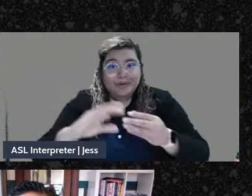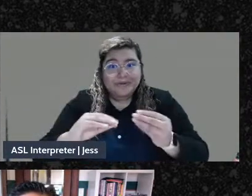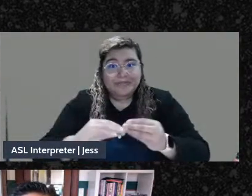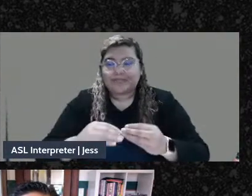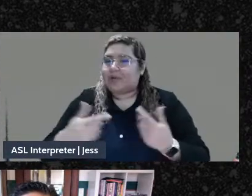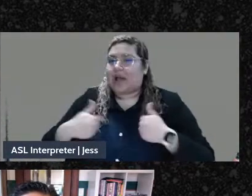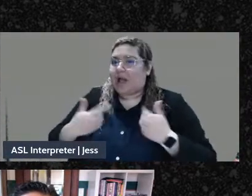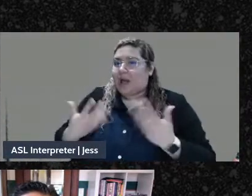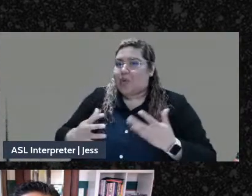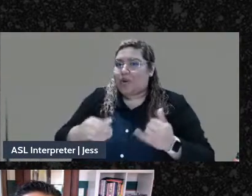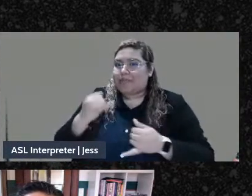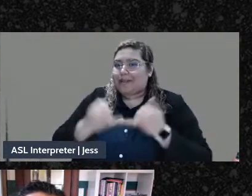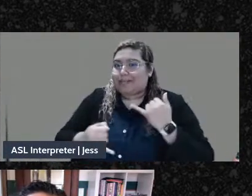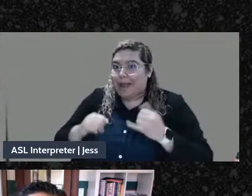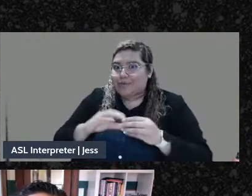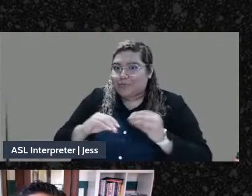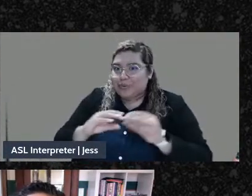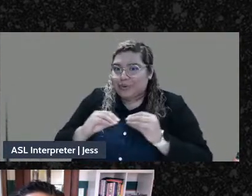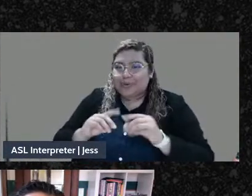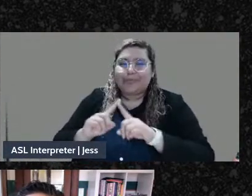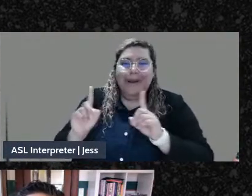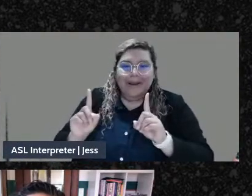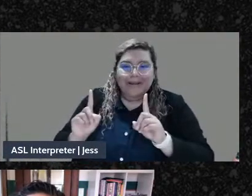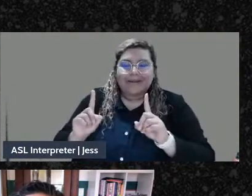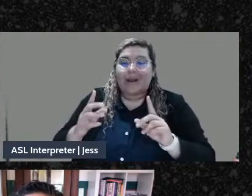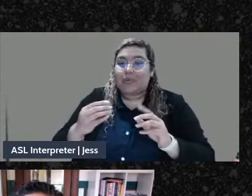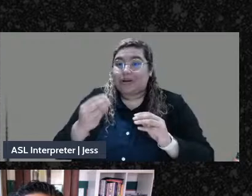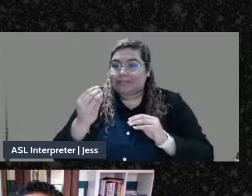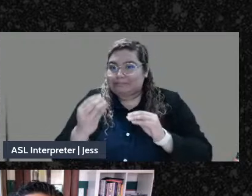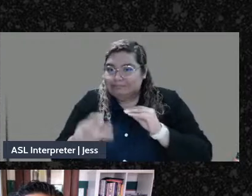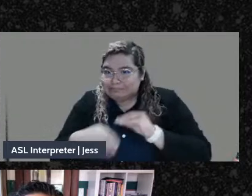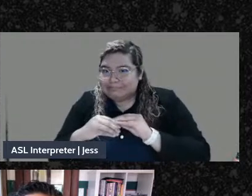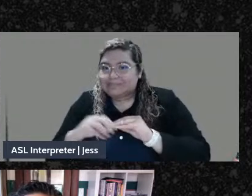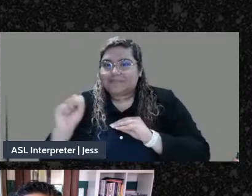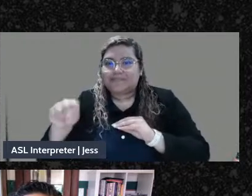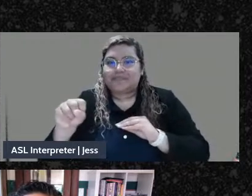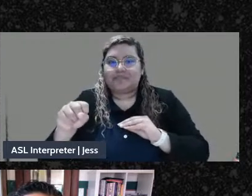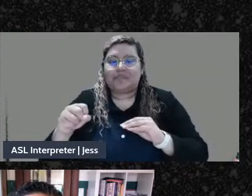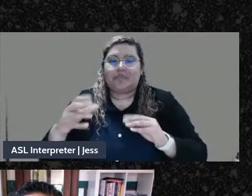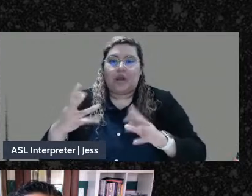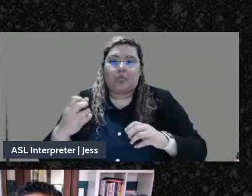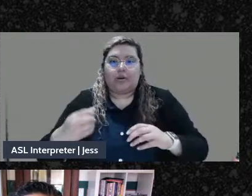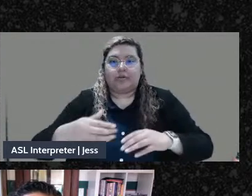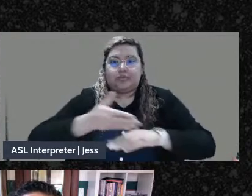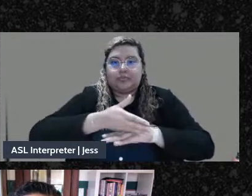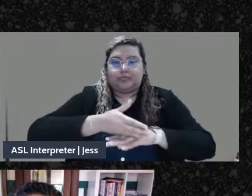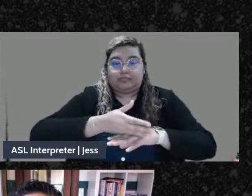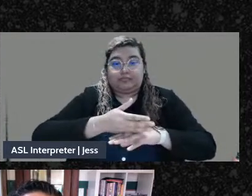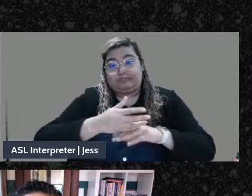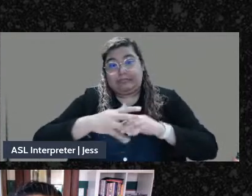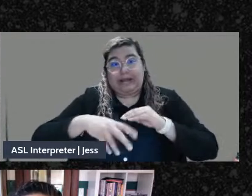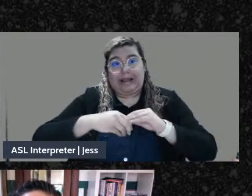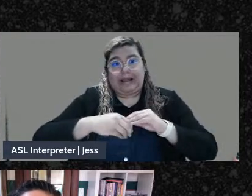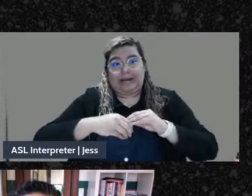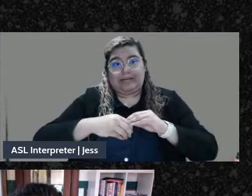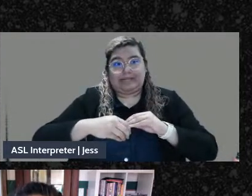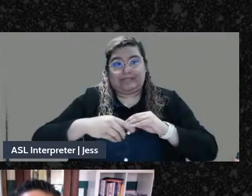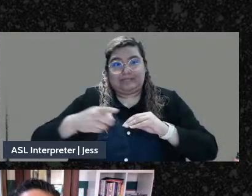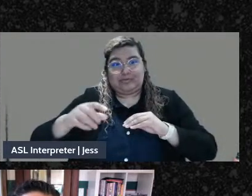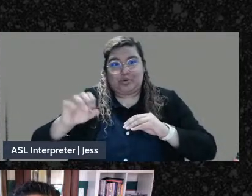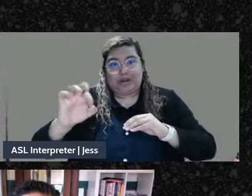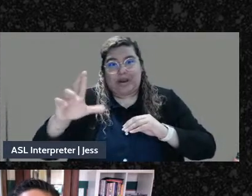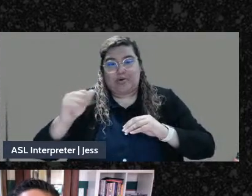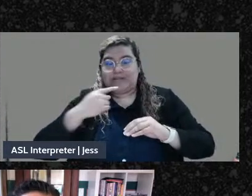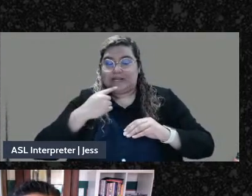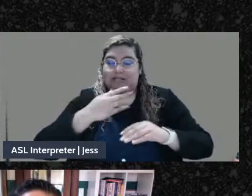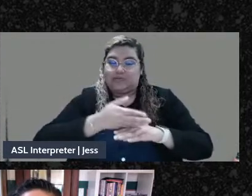last word, but I do want to say that, yes, I just want to knock on what Erica's saying about like living with those tensions is where